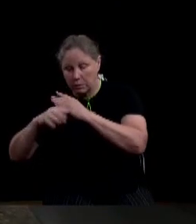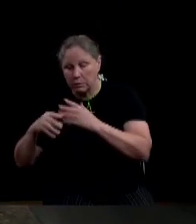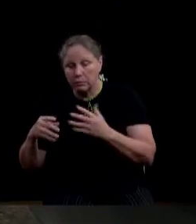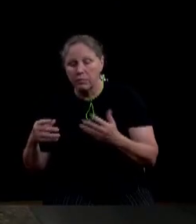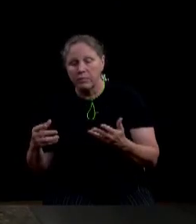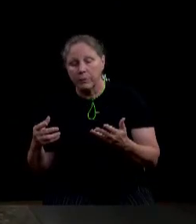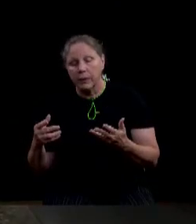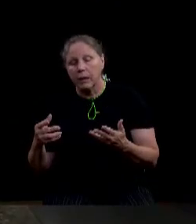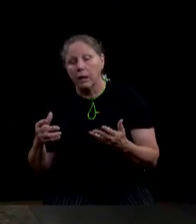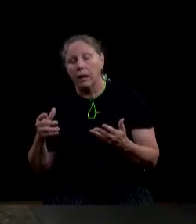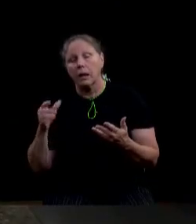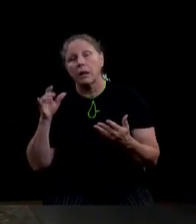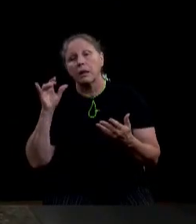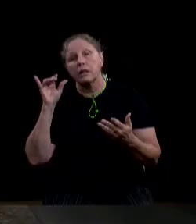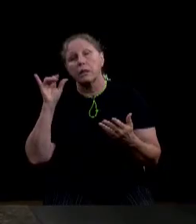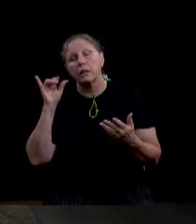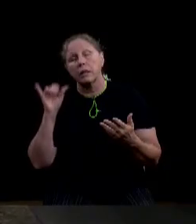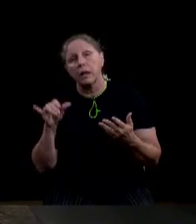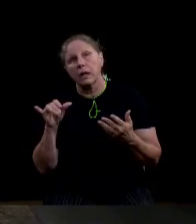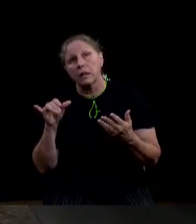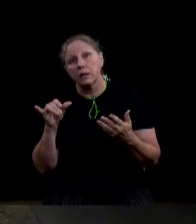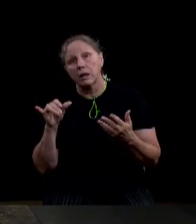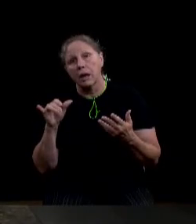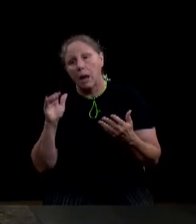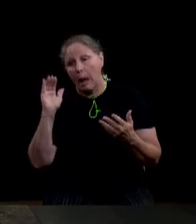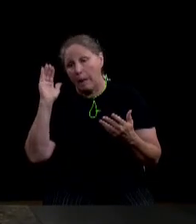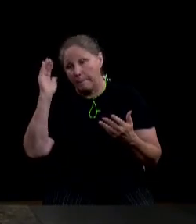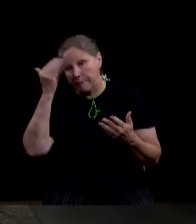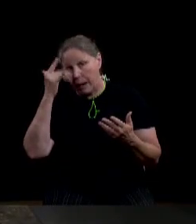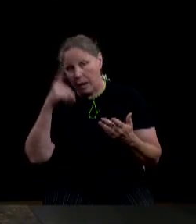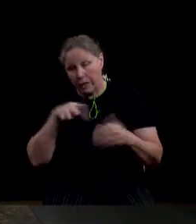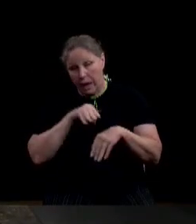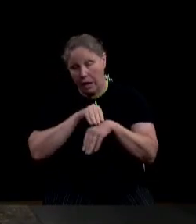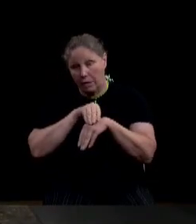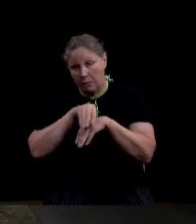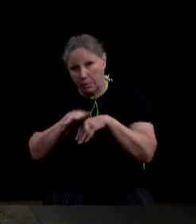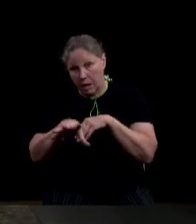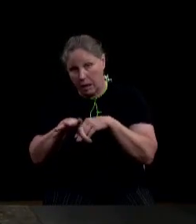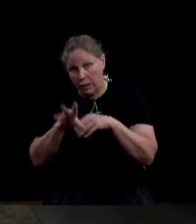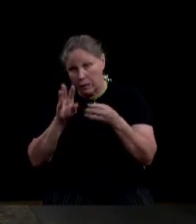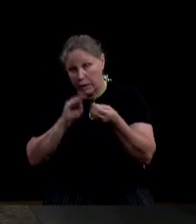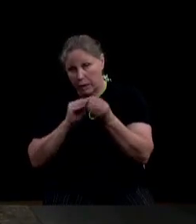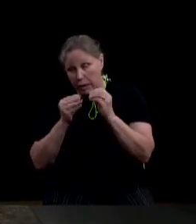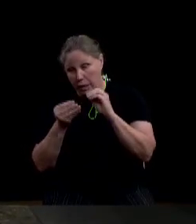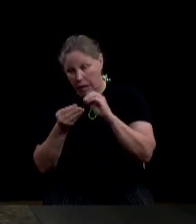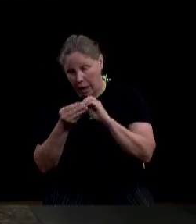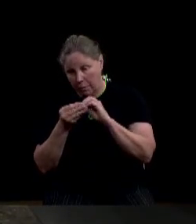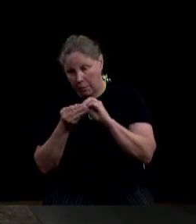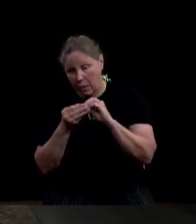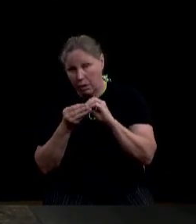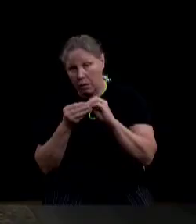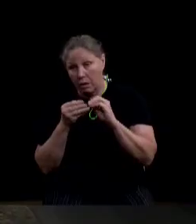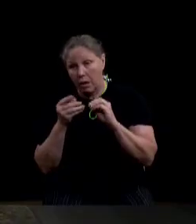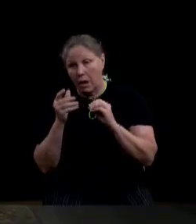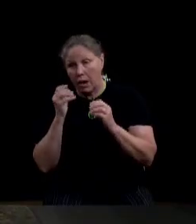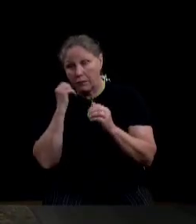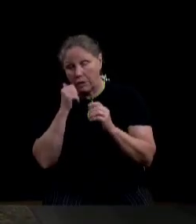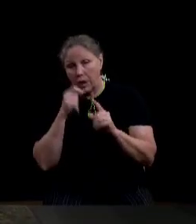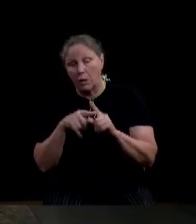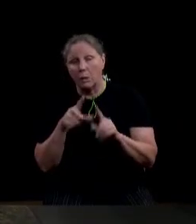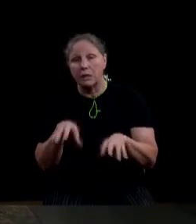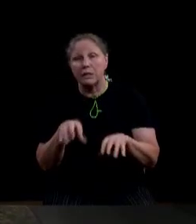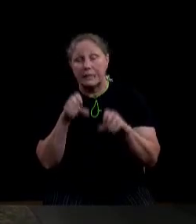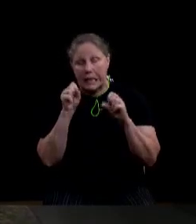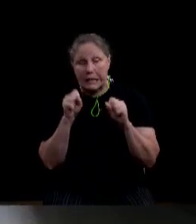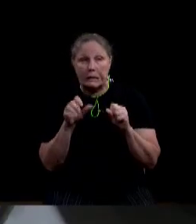appearance of that effect in the number of new cases per day has got to take at least a week, probably 2 to